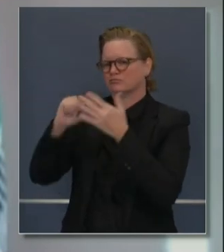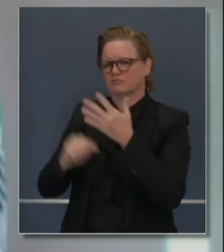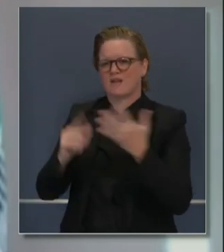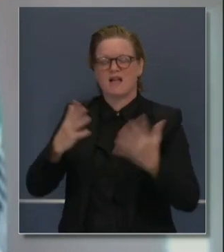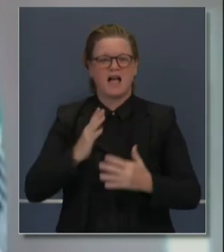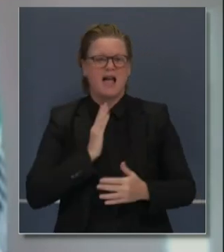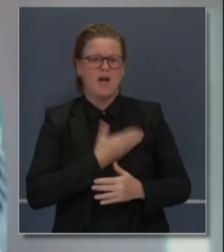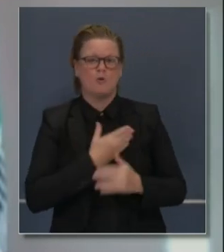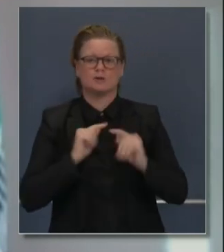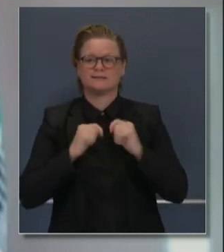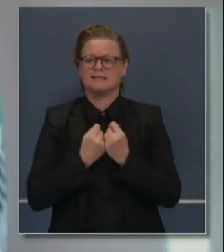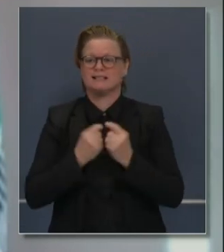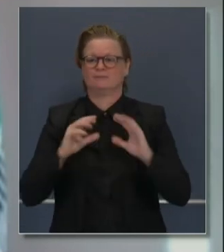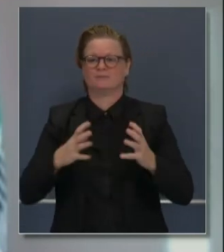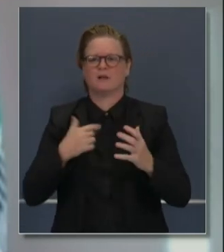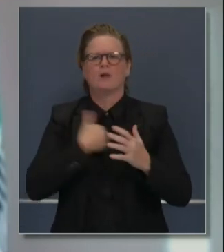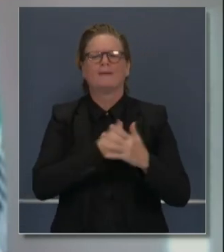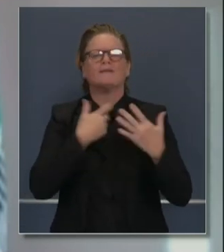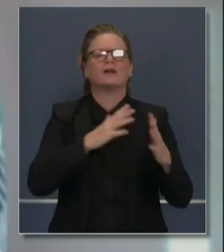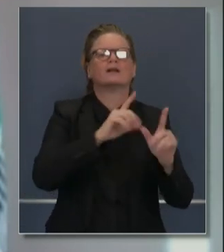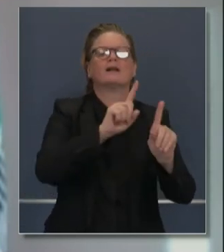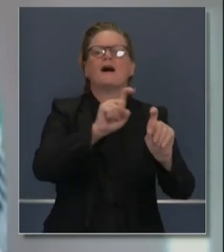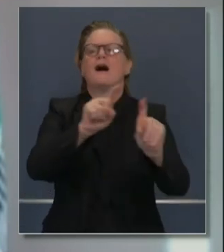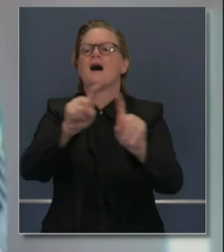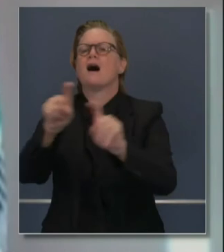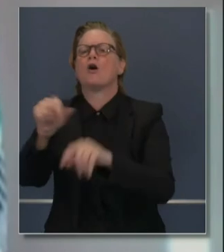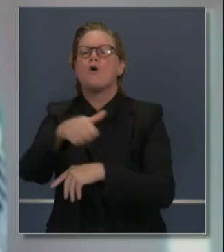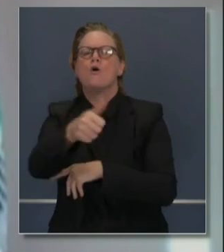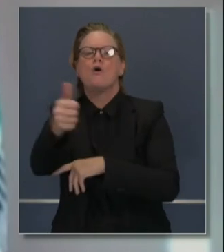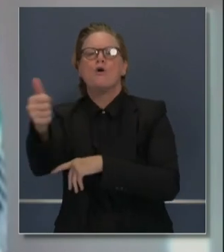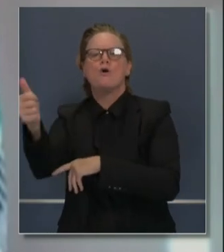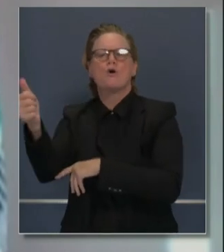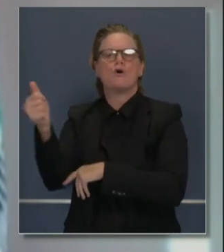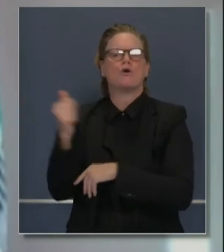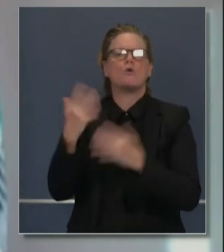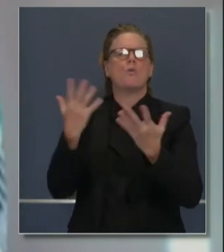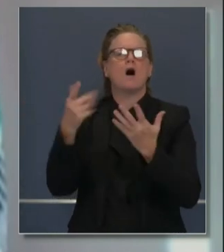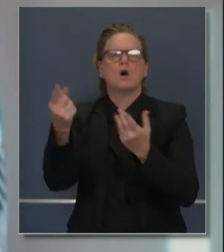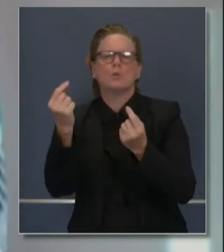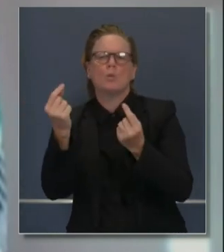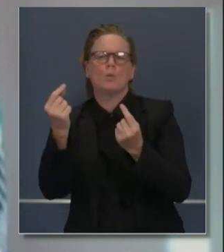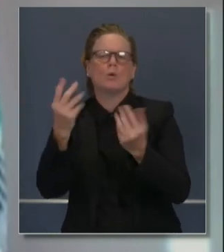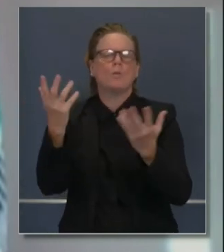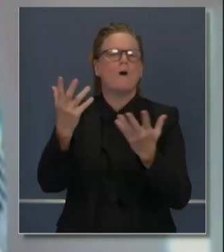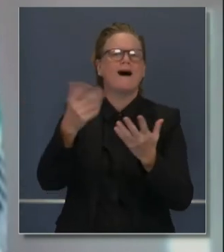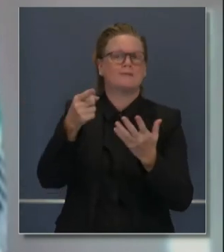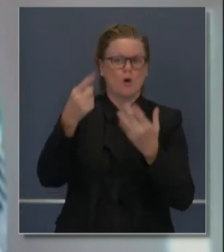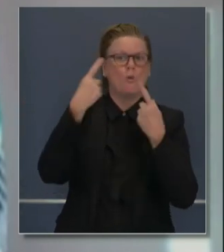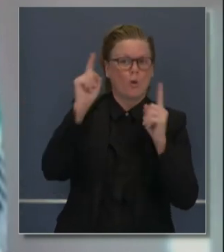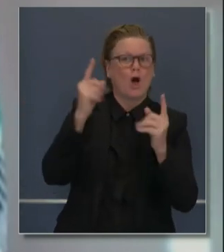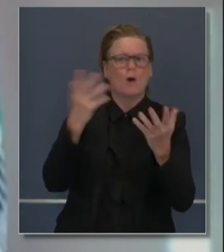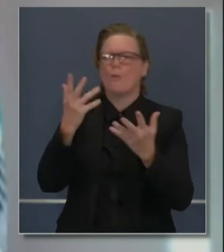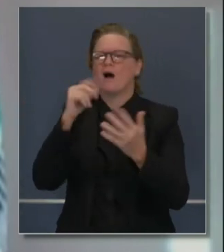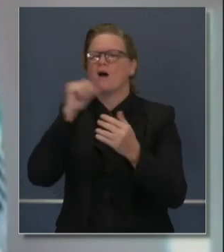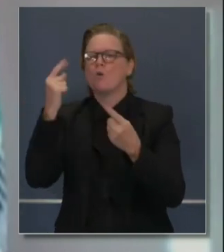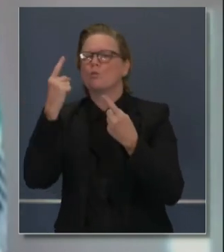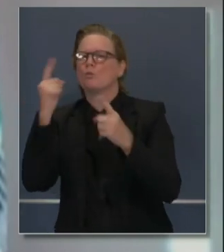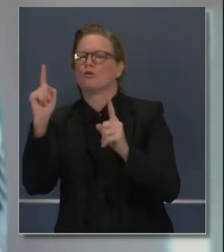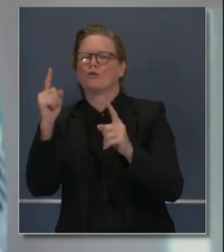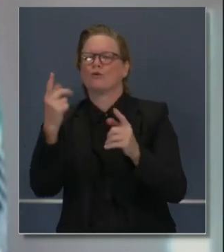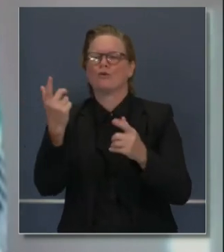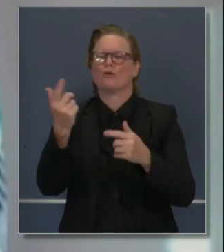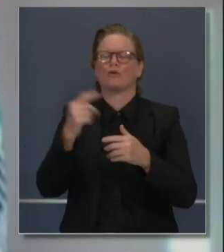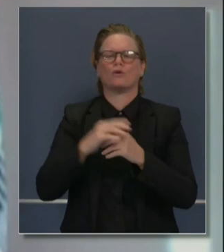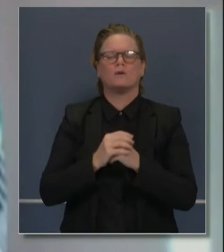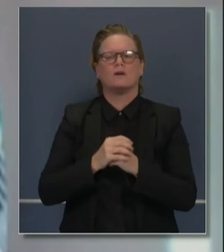from lessons that others have had the opportunity to learn, and then our local partners about what they're seeing and what they're doing themselves. I'm really